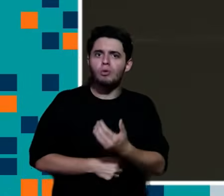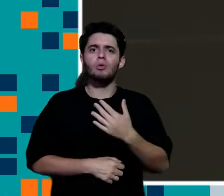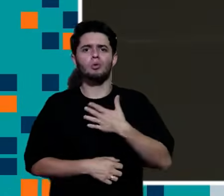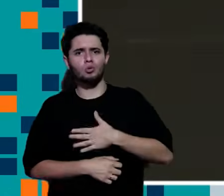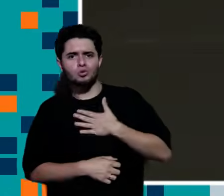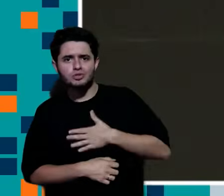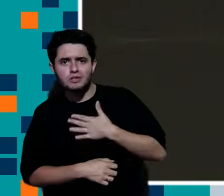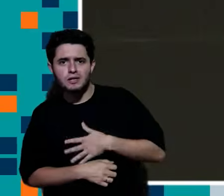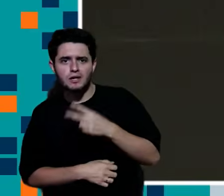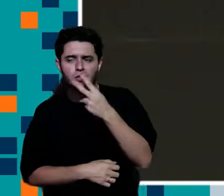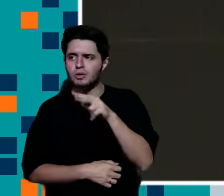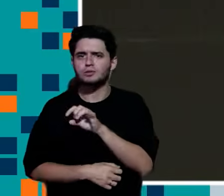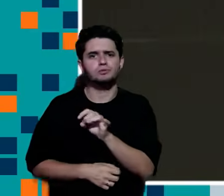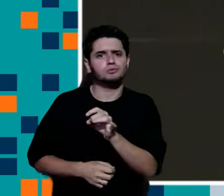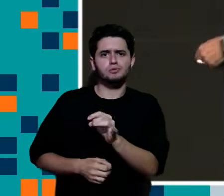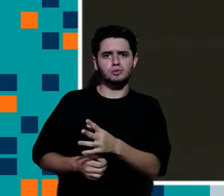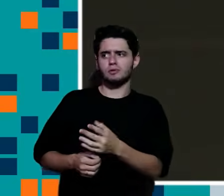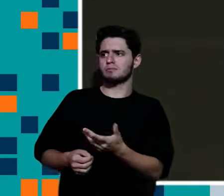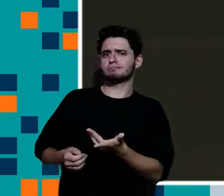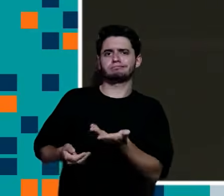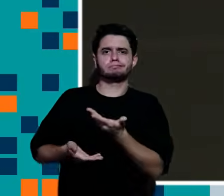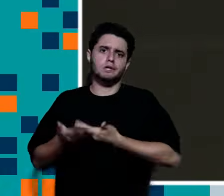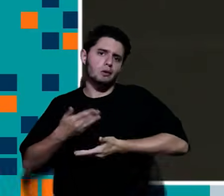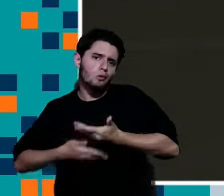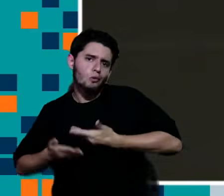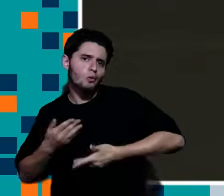Looking forward to spending a little time with you.